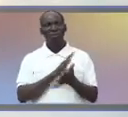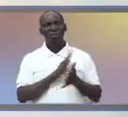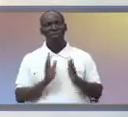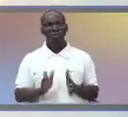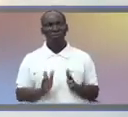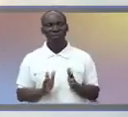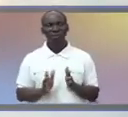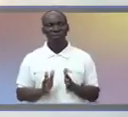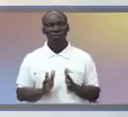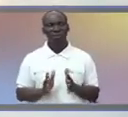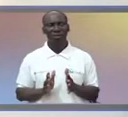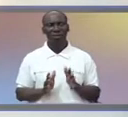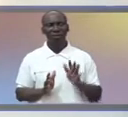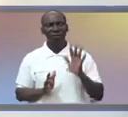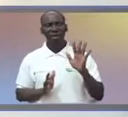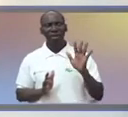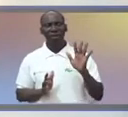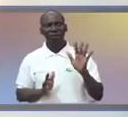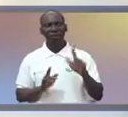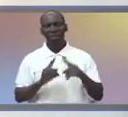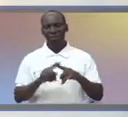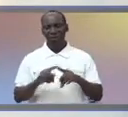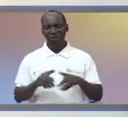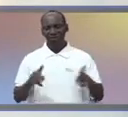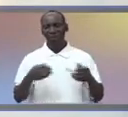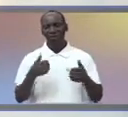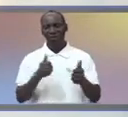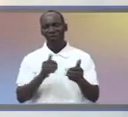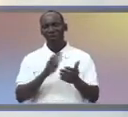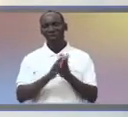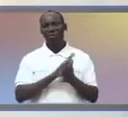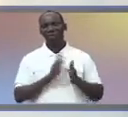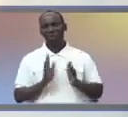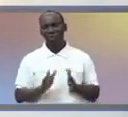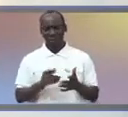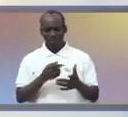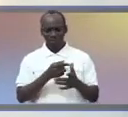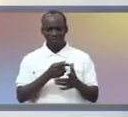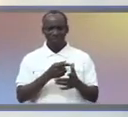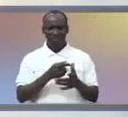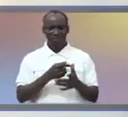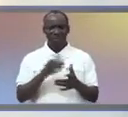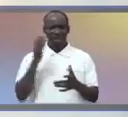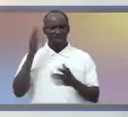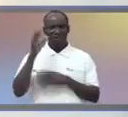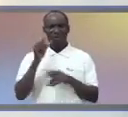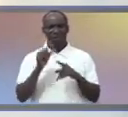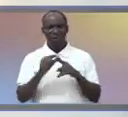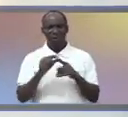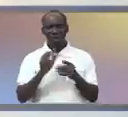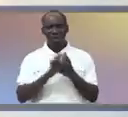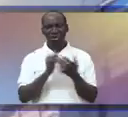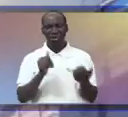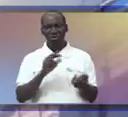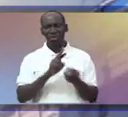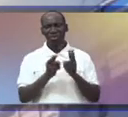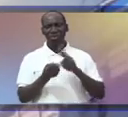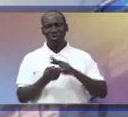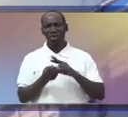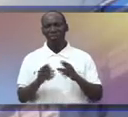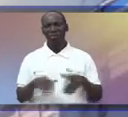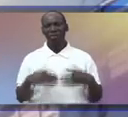ɛnum na ɛwɔ hɔ sɛ wobɛte asɛm no wobɛgye adi wobɛsakyerɛ woadwen wobɛyɛ pɛ mu ka na woamɛyɛ abɔ